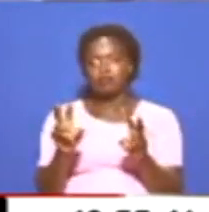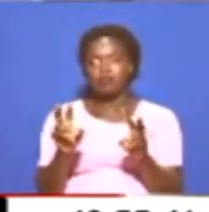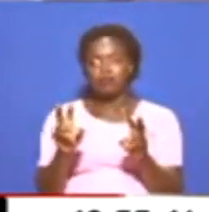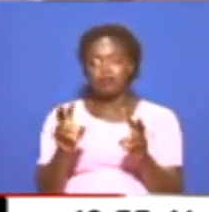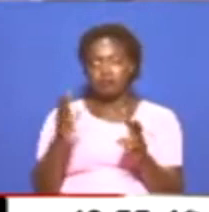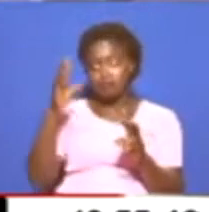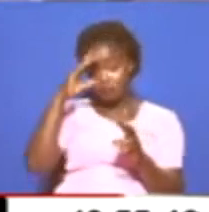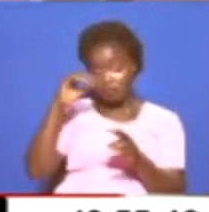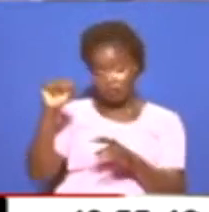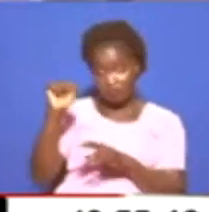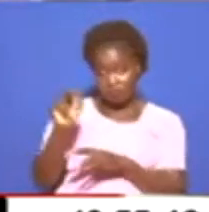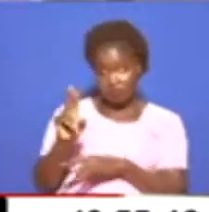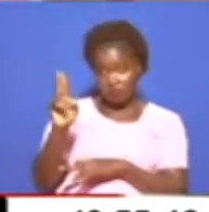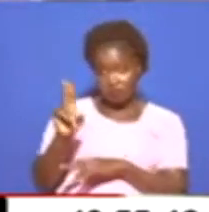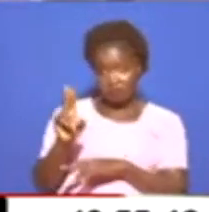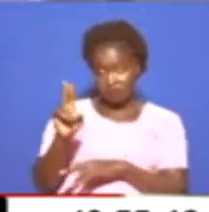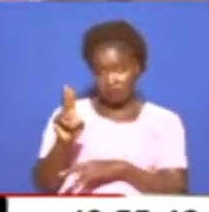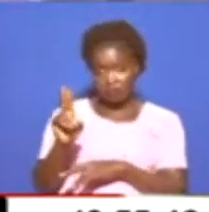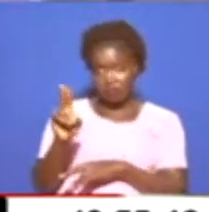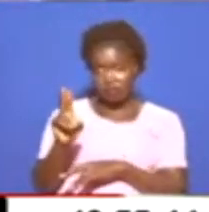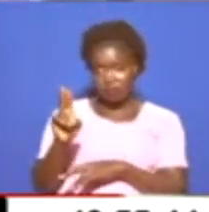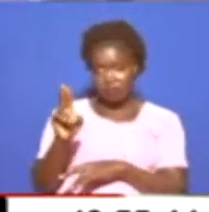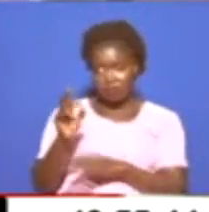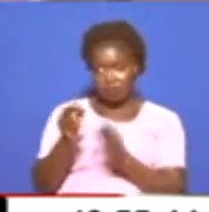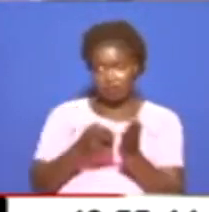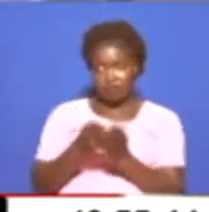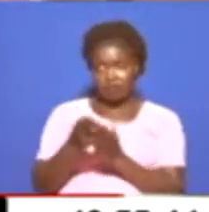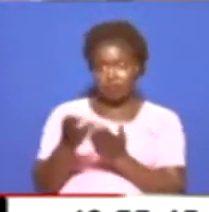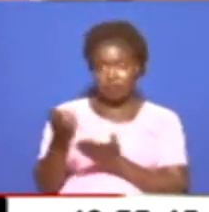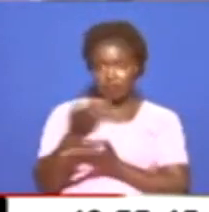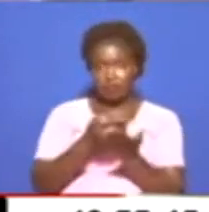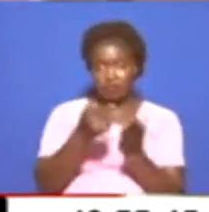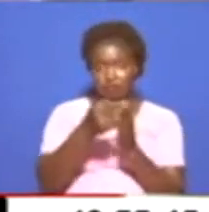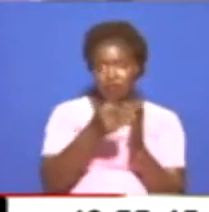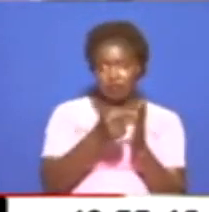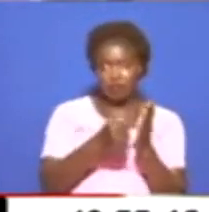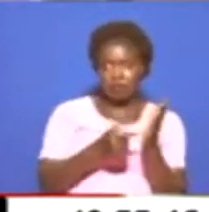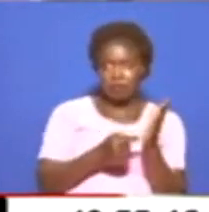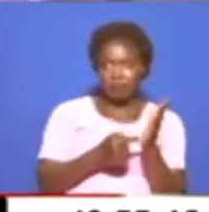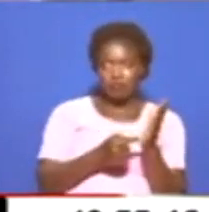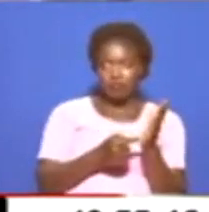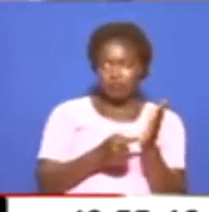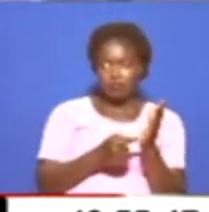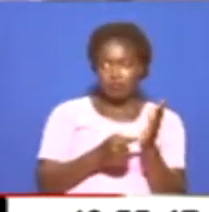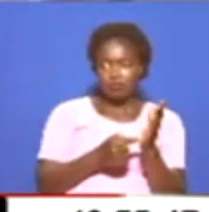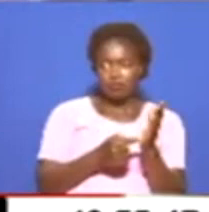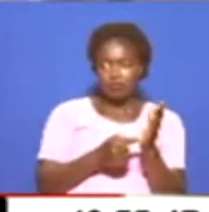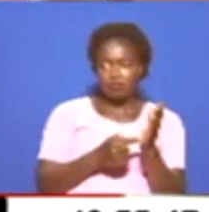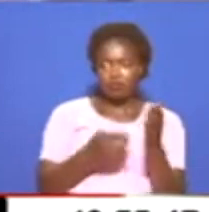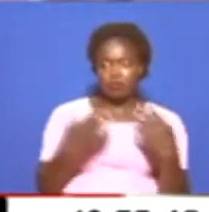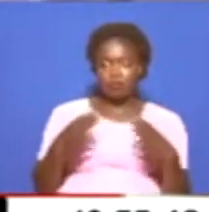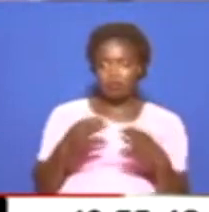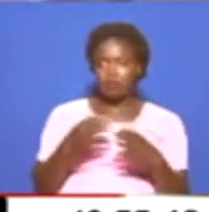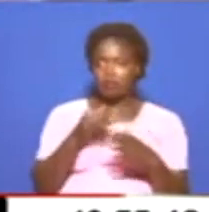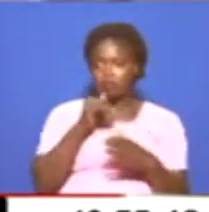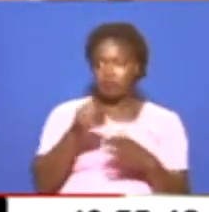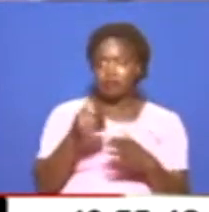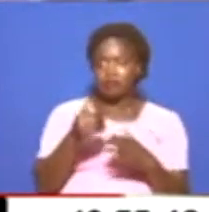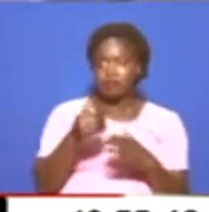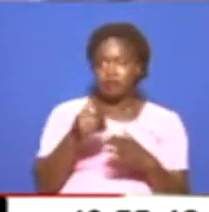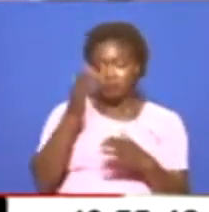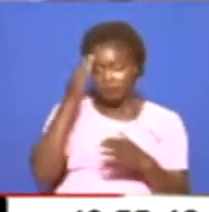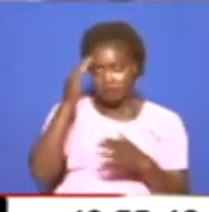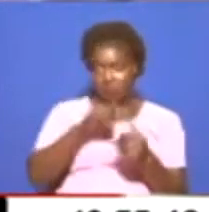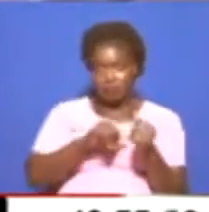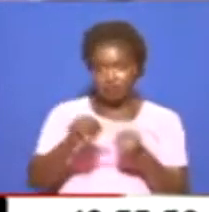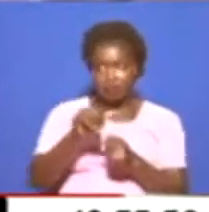president, so far, if I'm genuine on economic analysis, tell you what, people don't realize about economics. Mm-hmm.